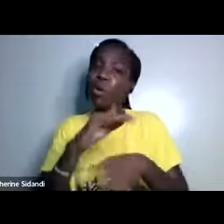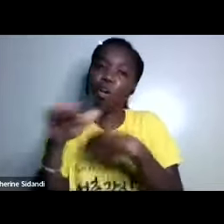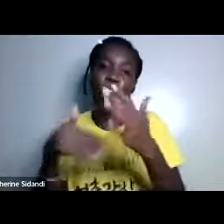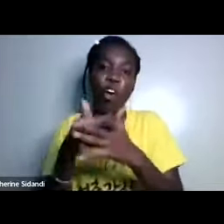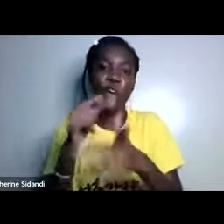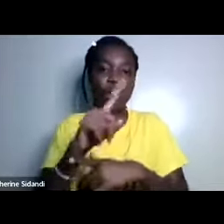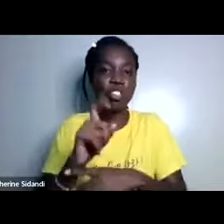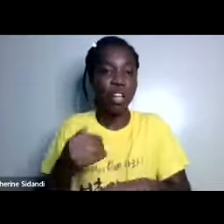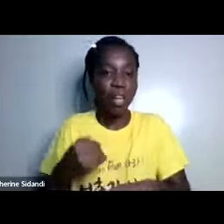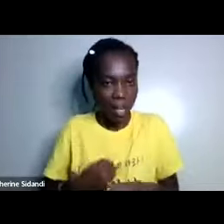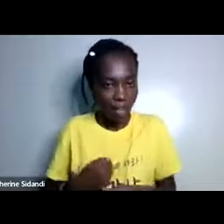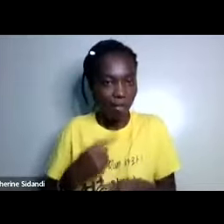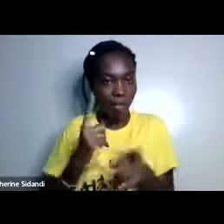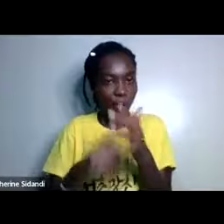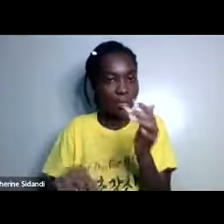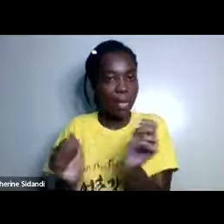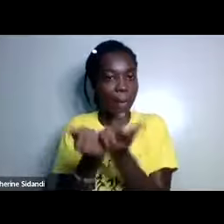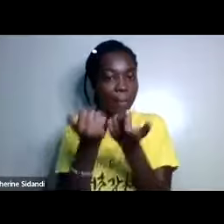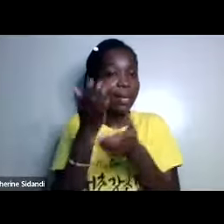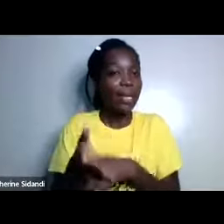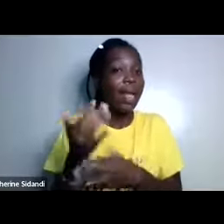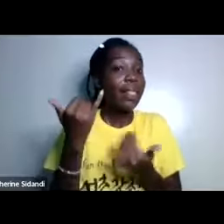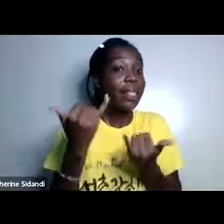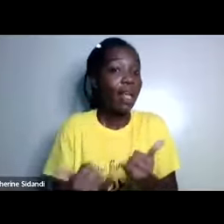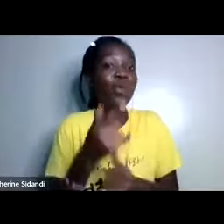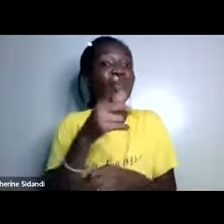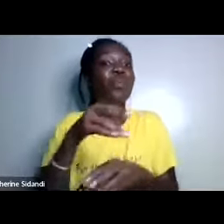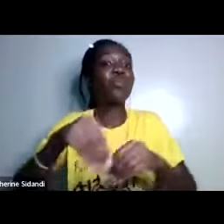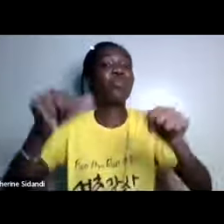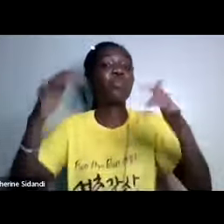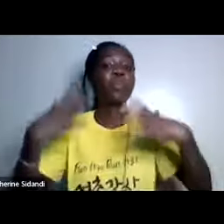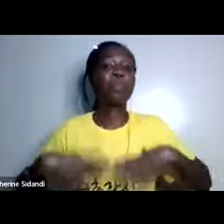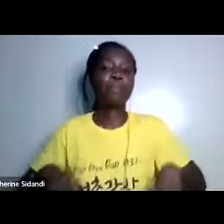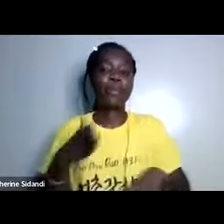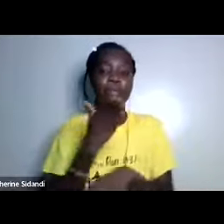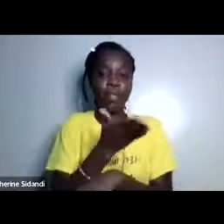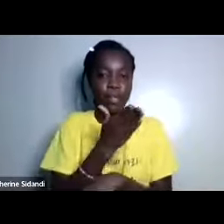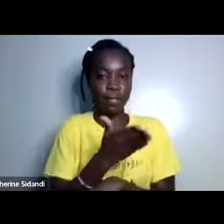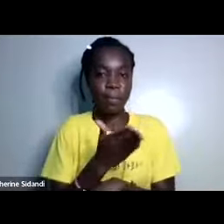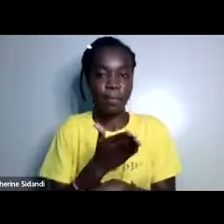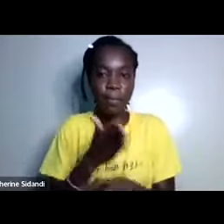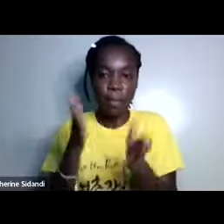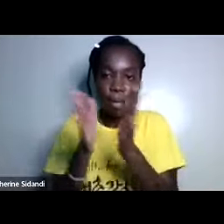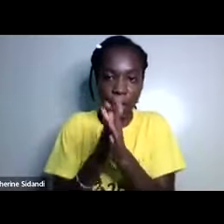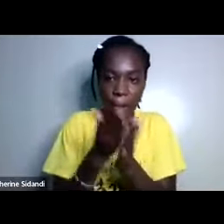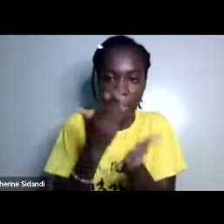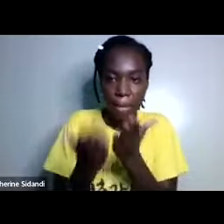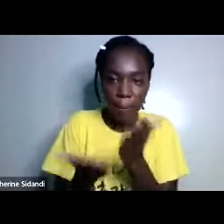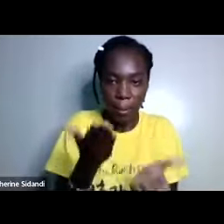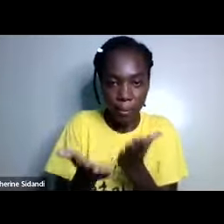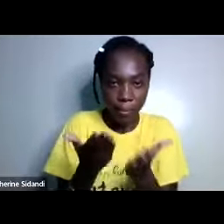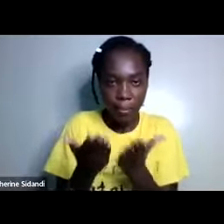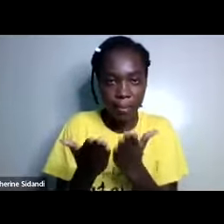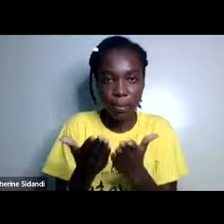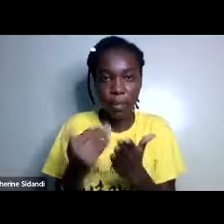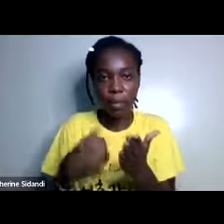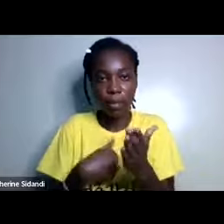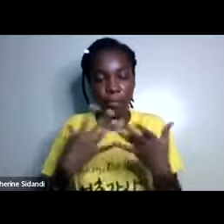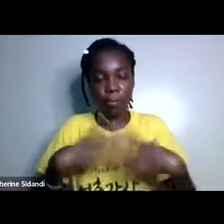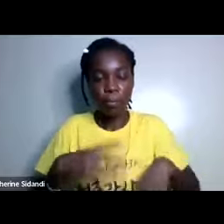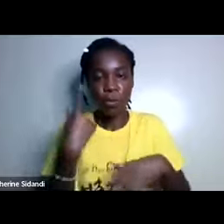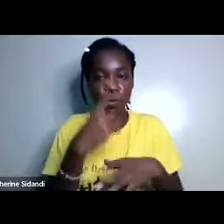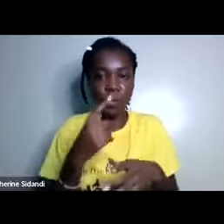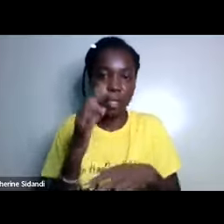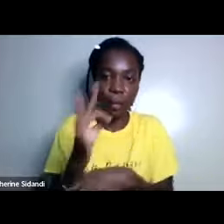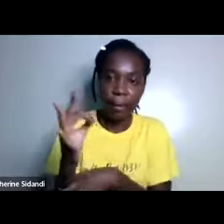in a funnel? You qualify these people. You qualify them, because let's say you are only supplying to people who have 3 or more